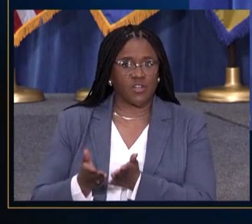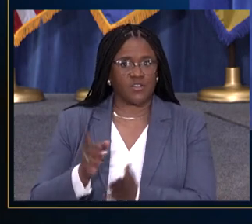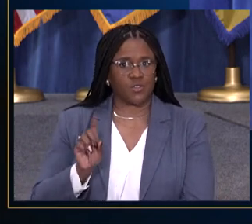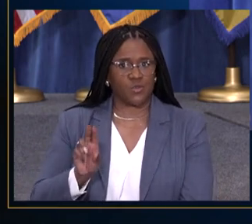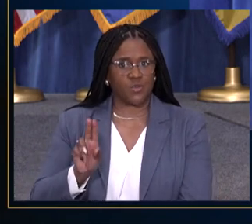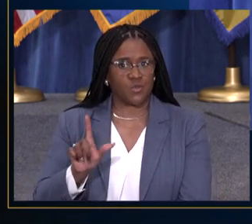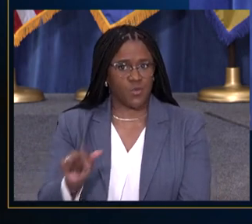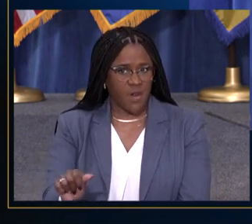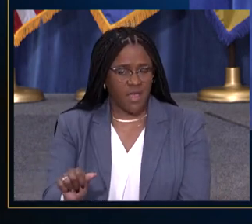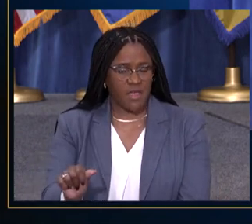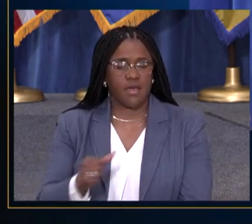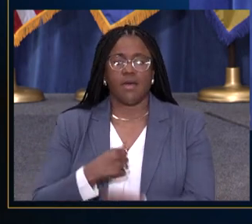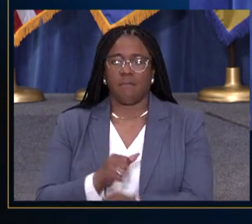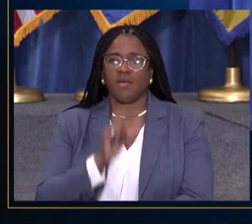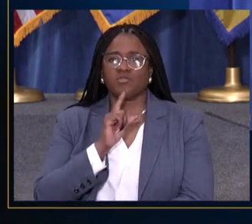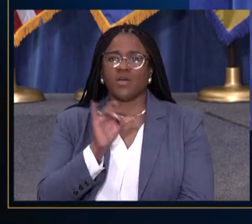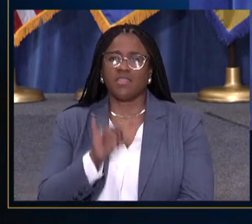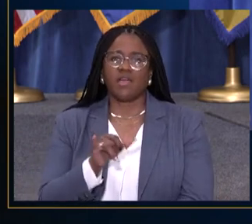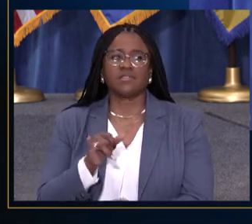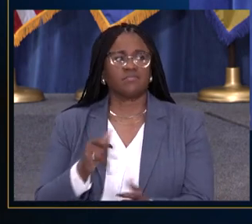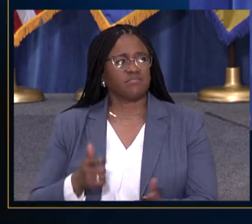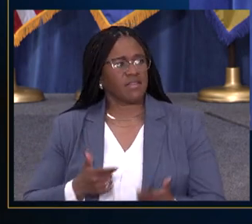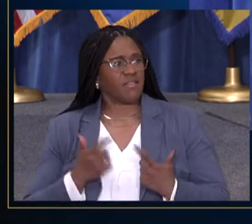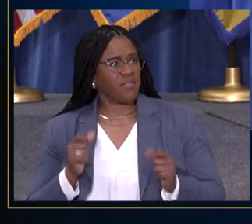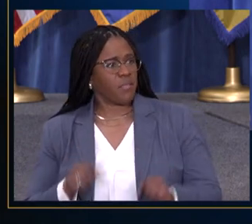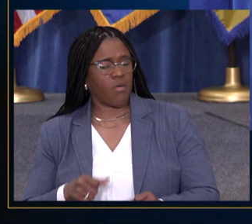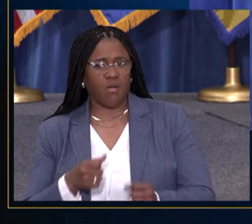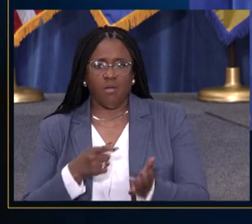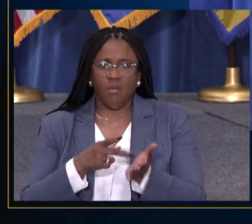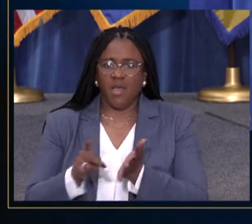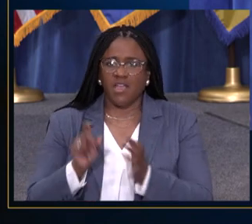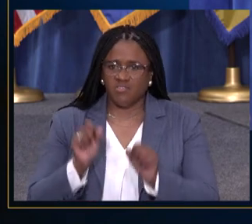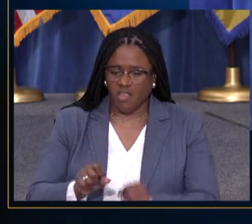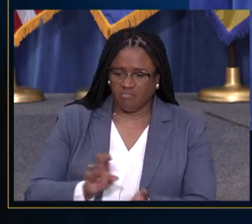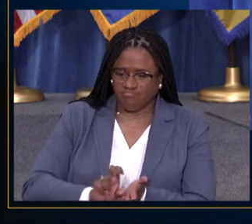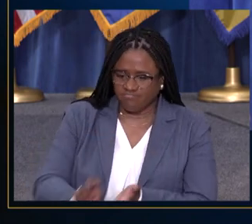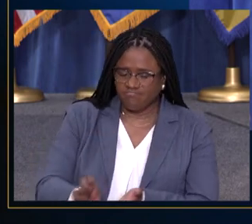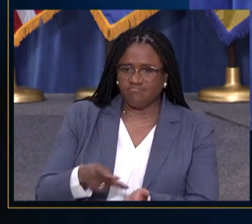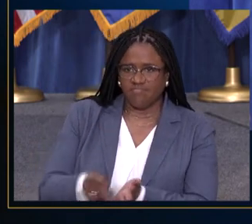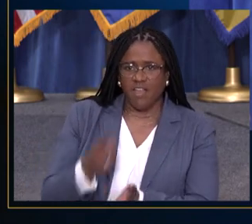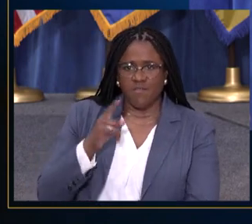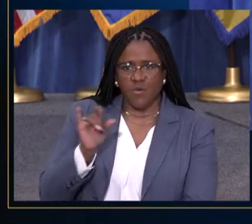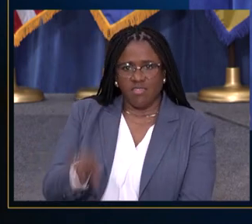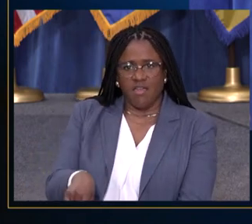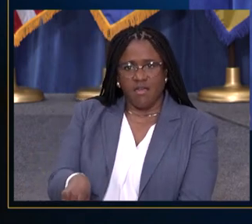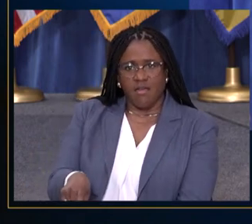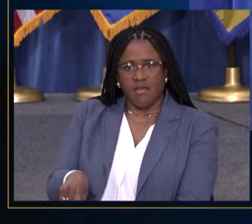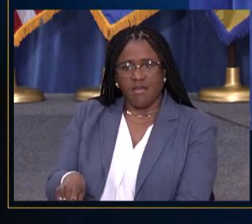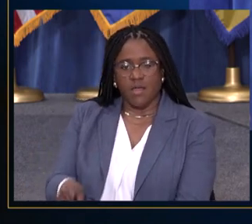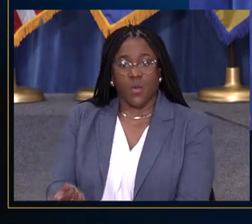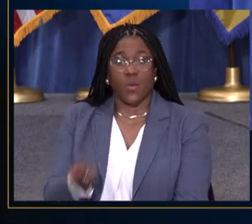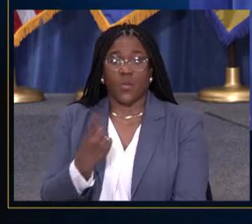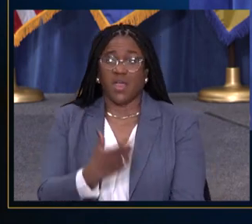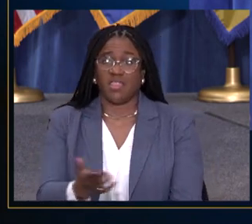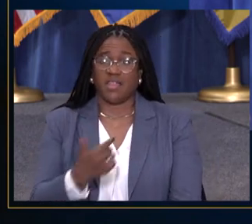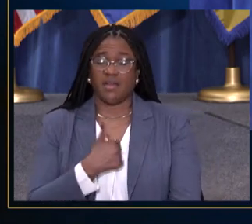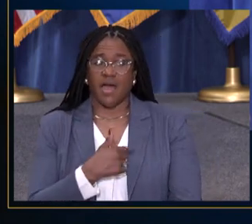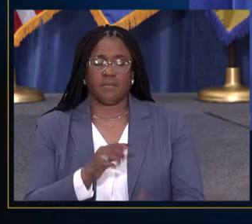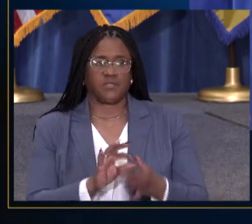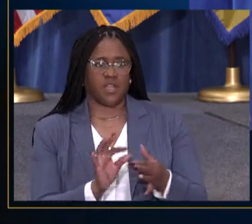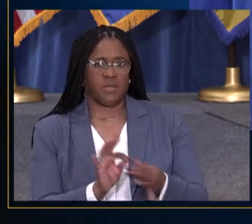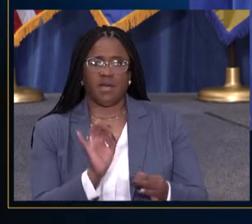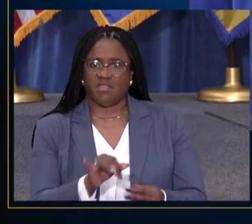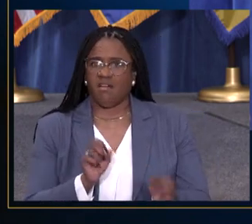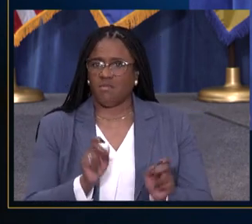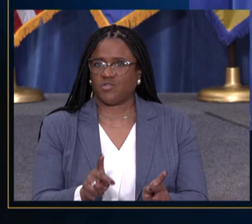doulas, but making sure that it's a livable wage that you can get compensated for. One of the things, and I'll talk more about this in some of our closing too if I have